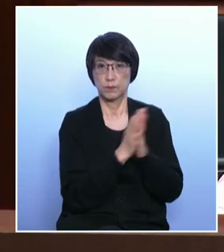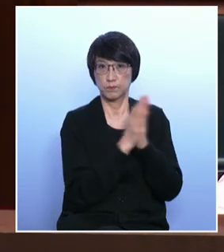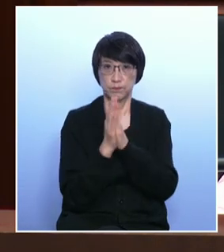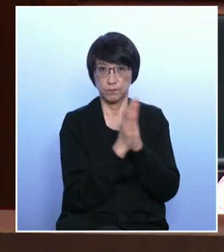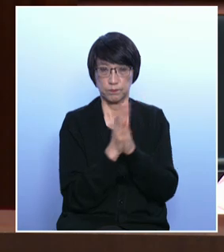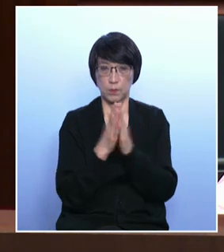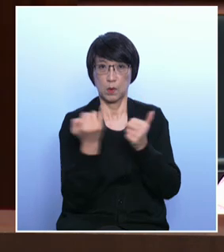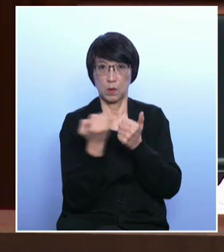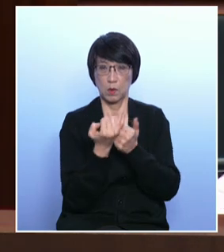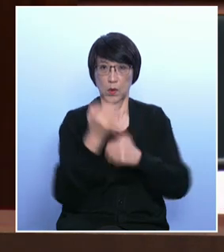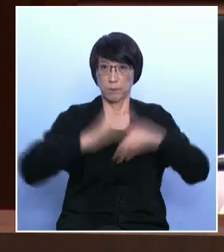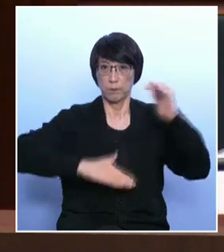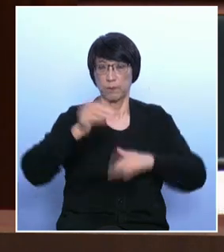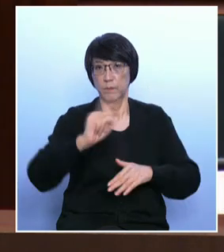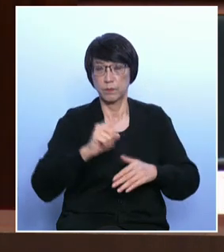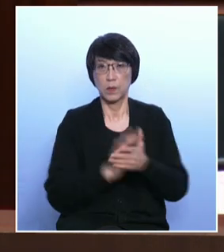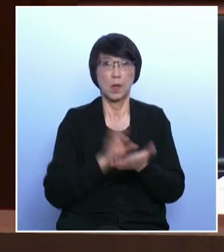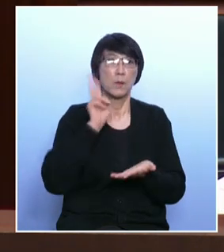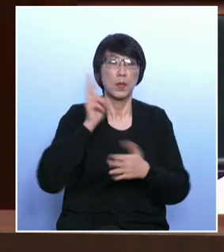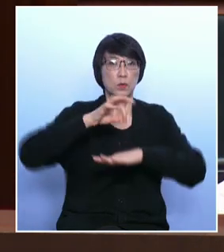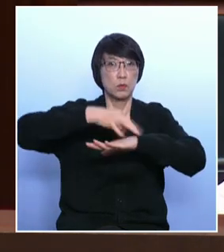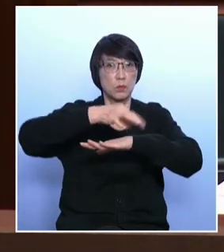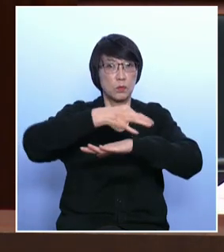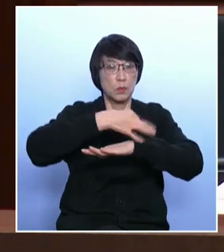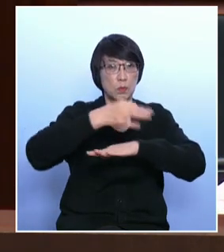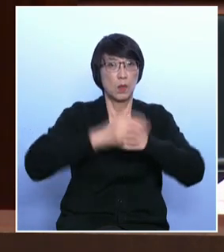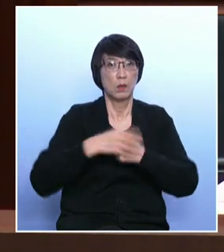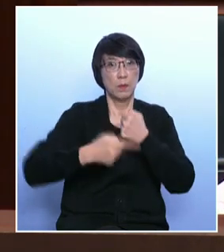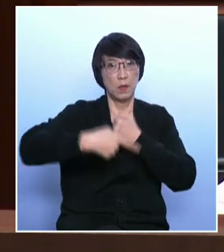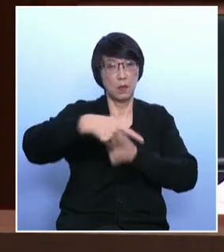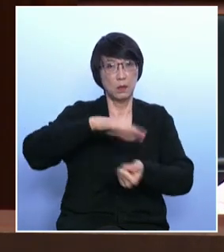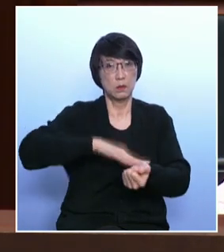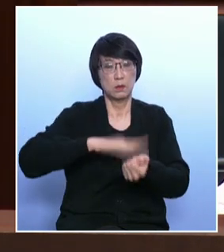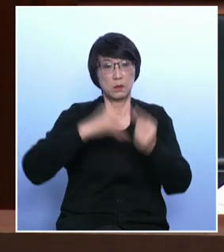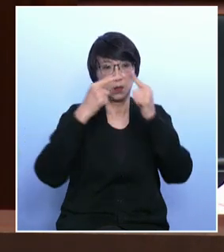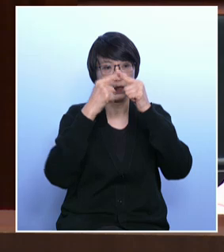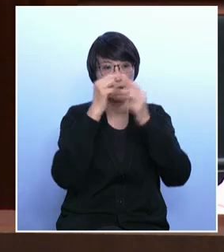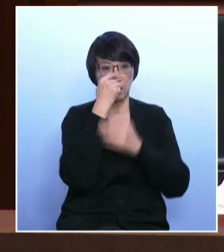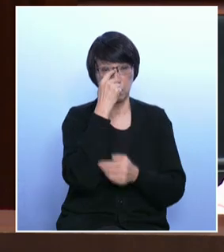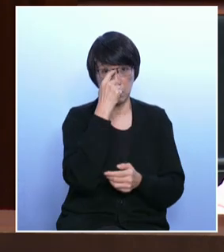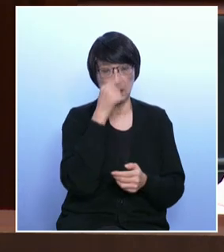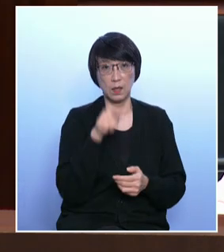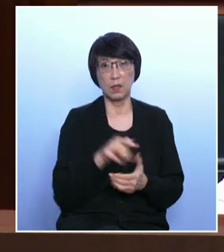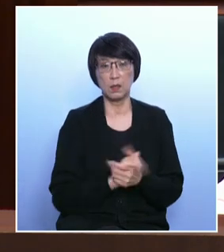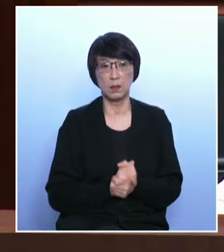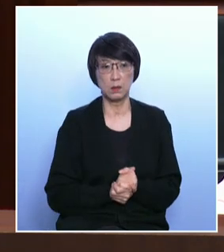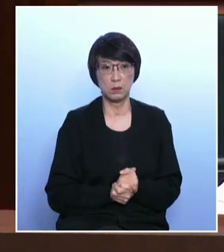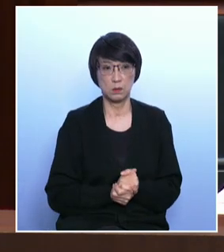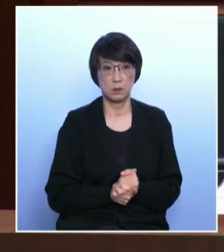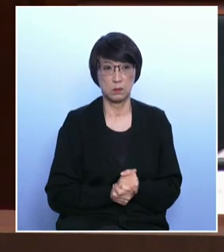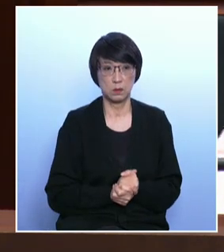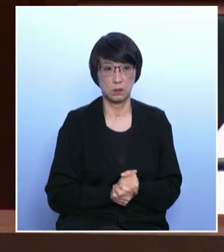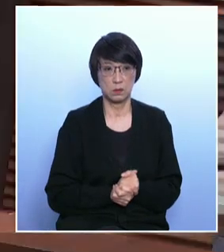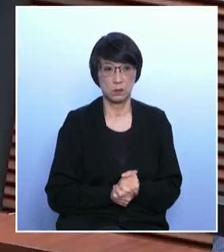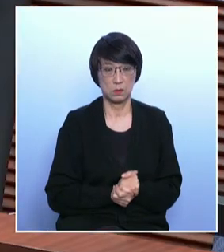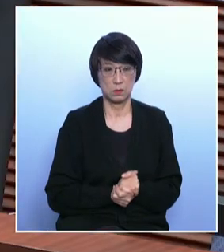to have practice before doing it on the patients. And for stitching, for example,